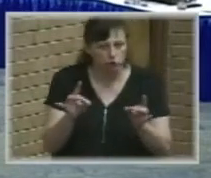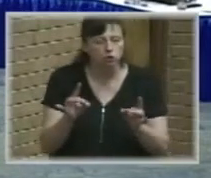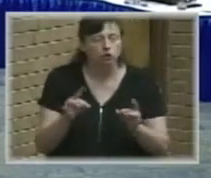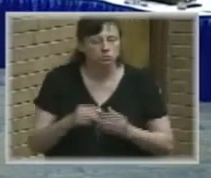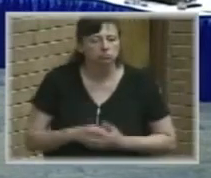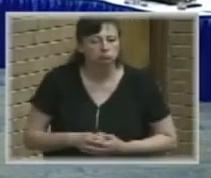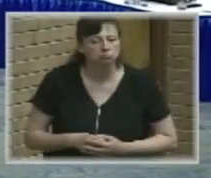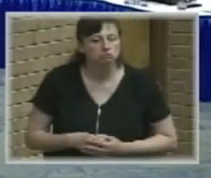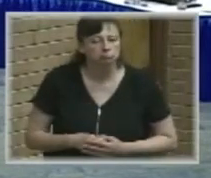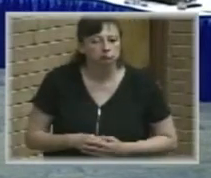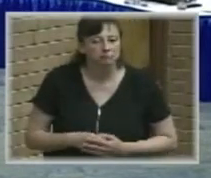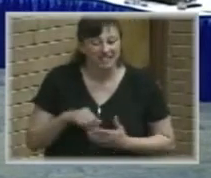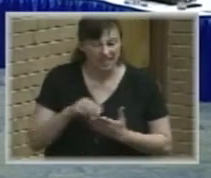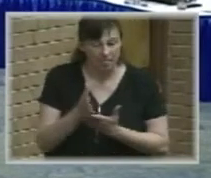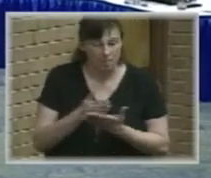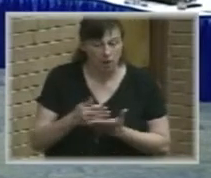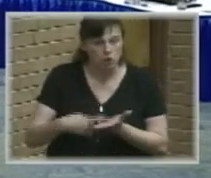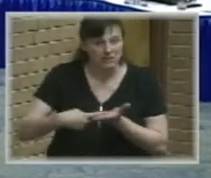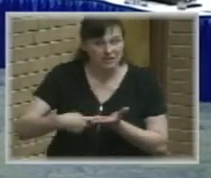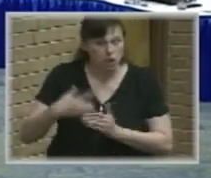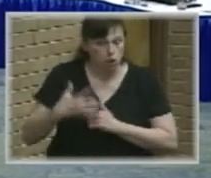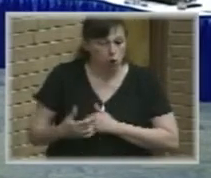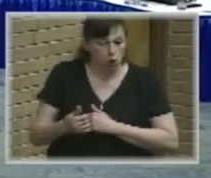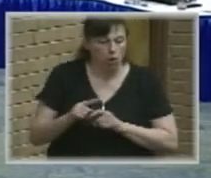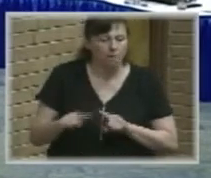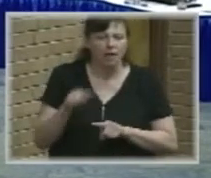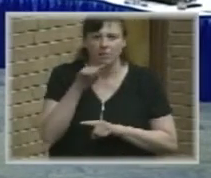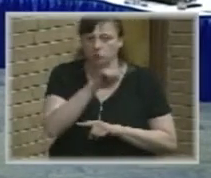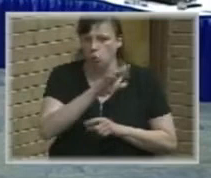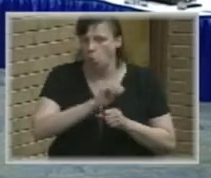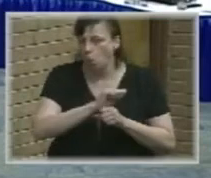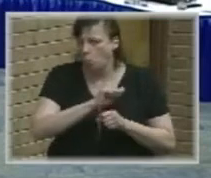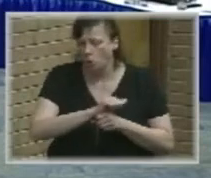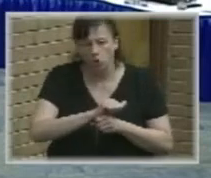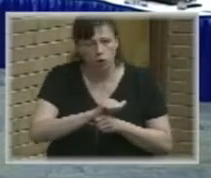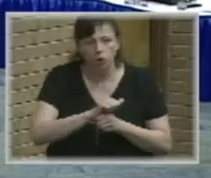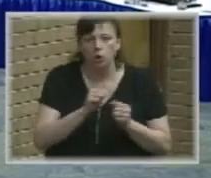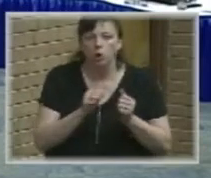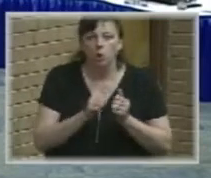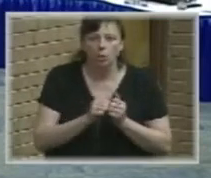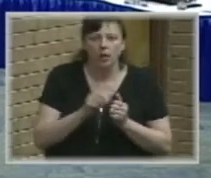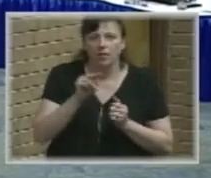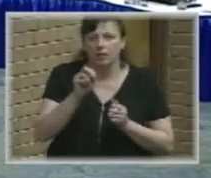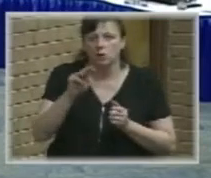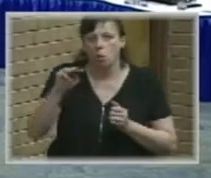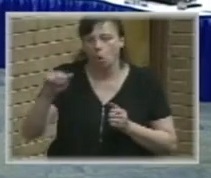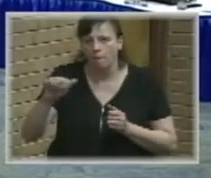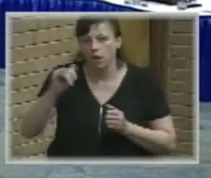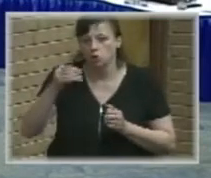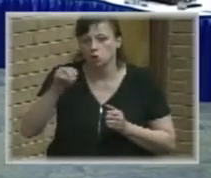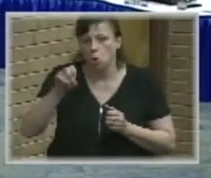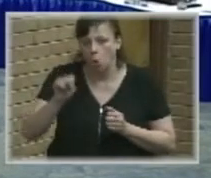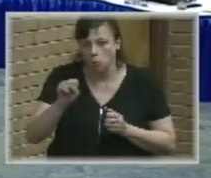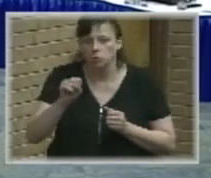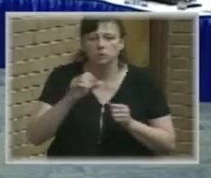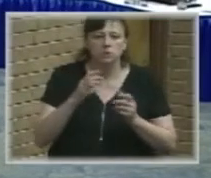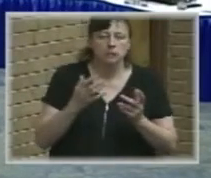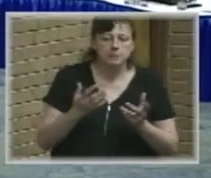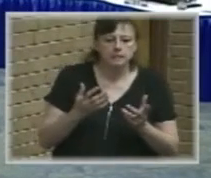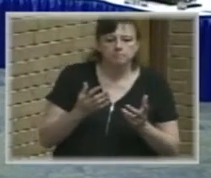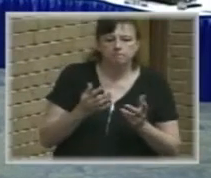it in the budget discussion, but the work you did with Norm Jones in terms